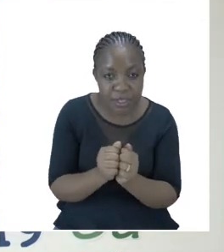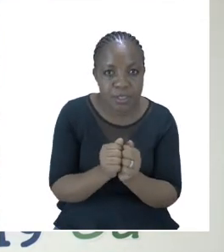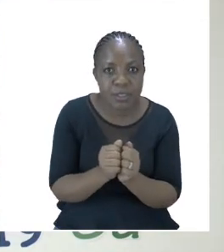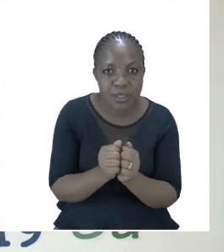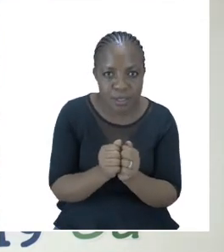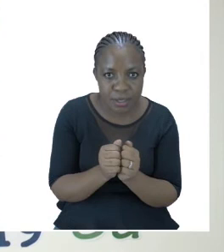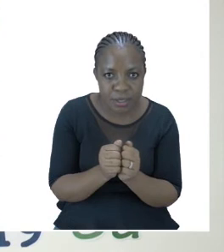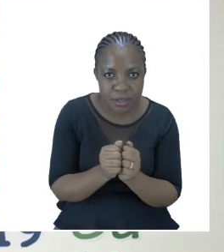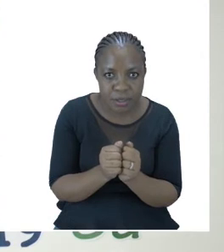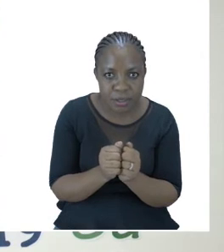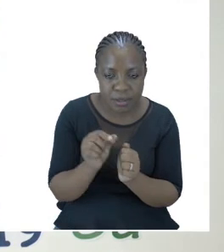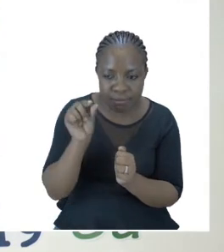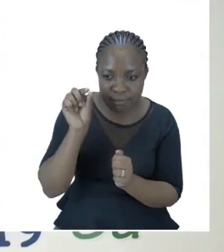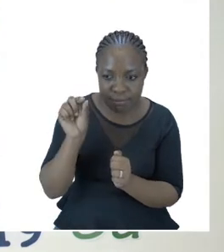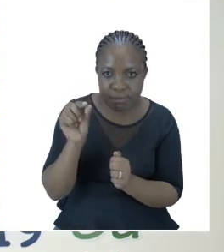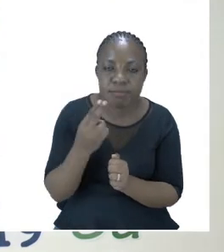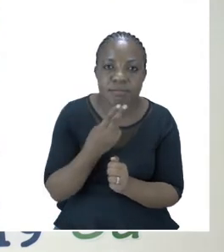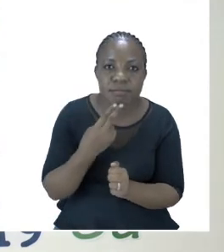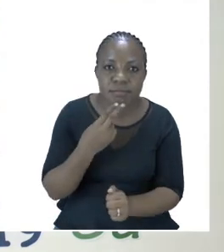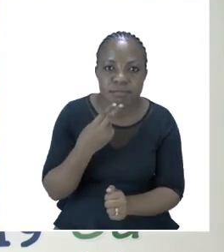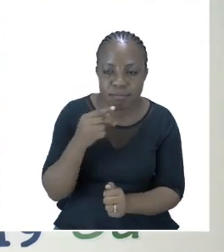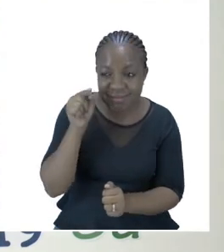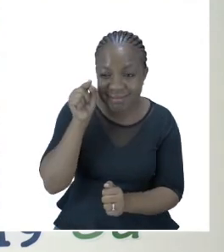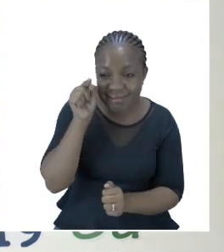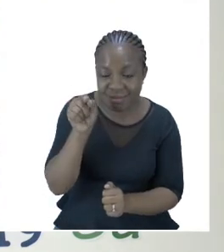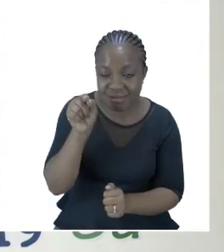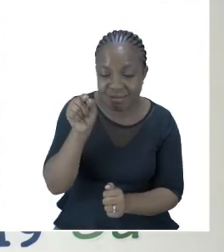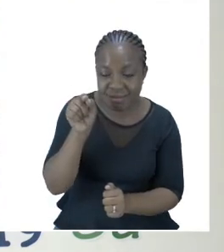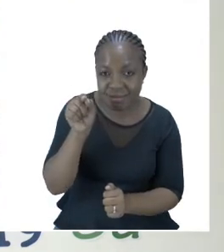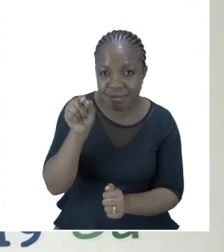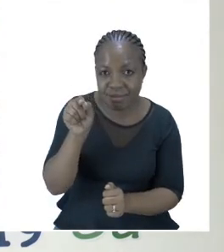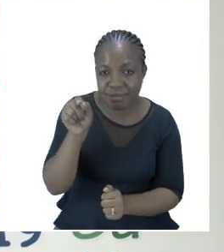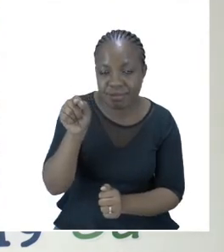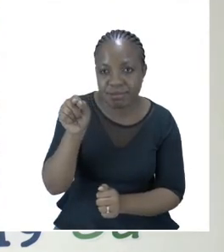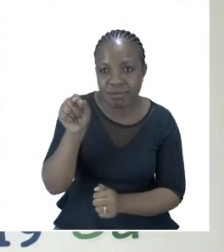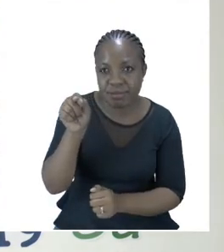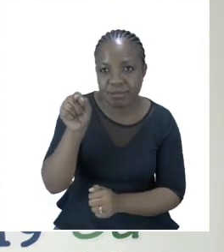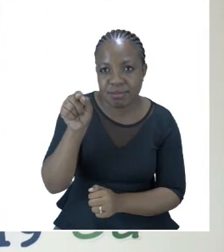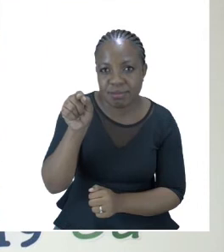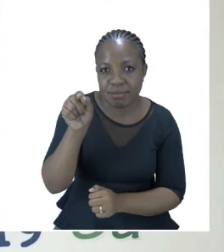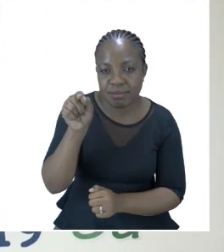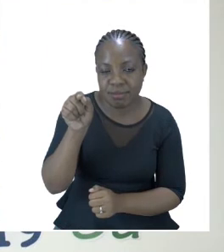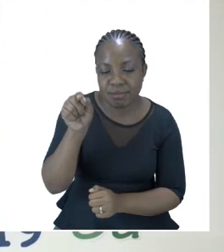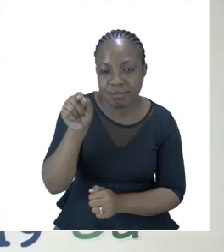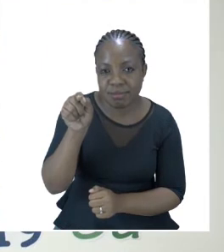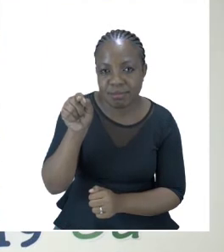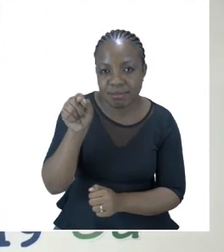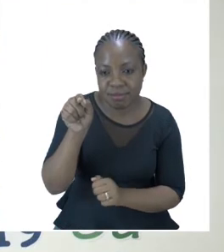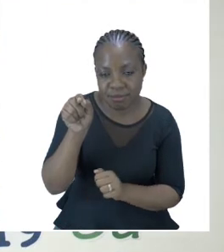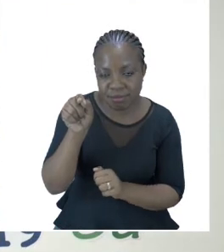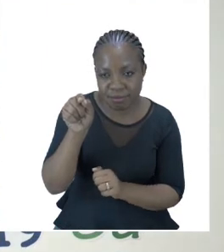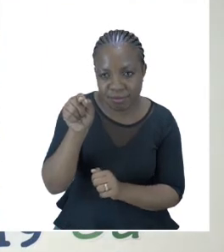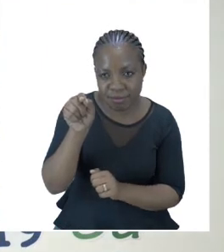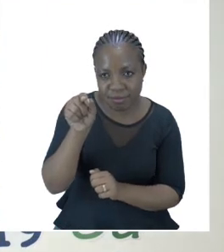your pencil on your dot and then we're going to go. Are you ready? Let's